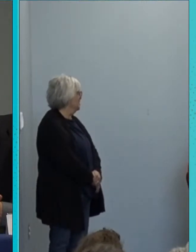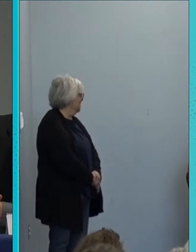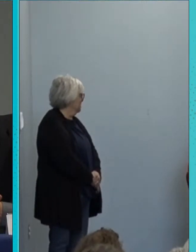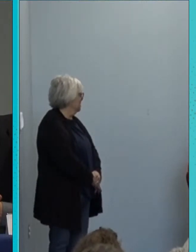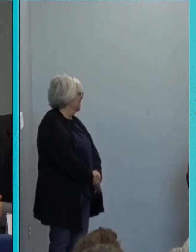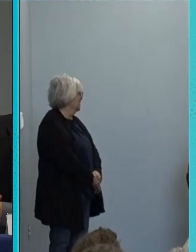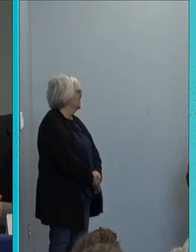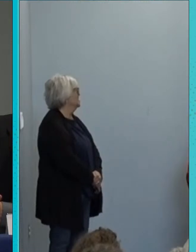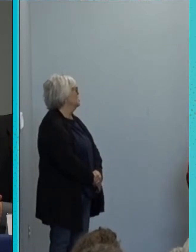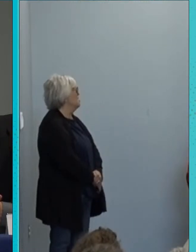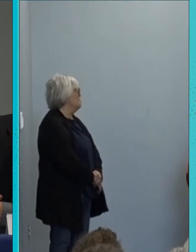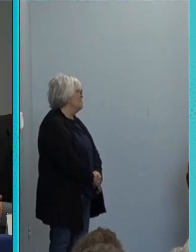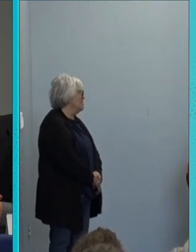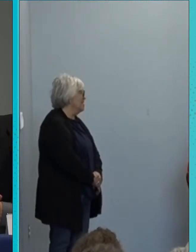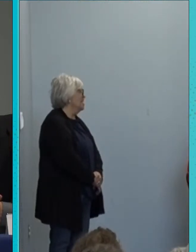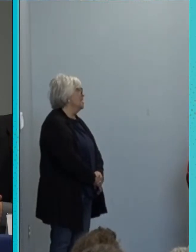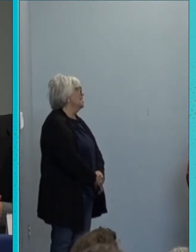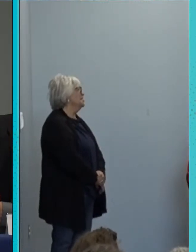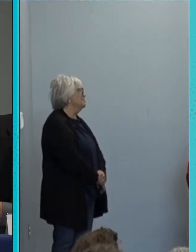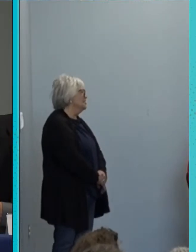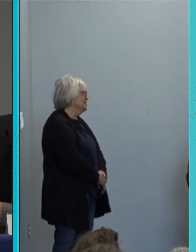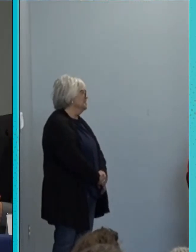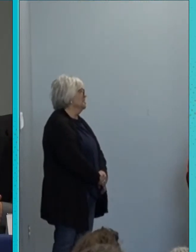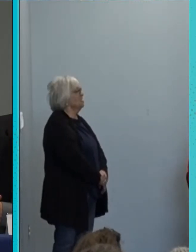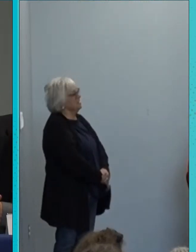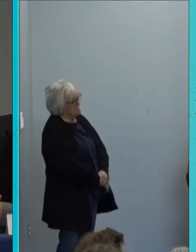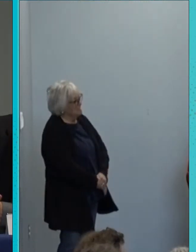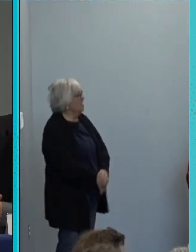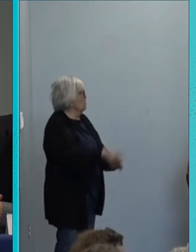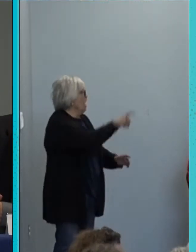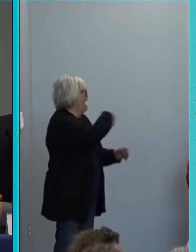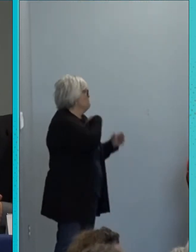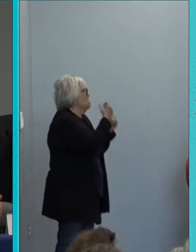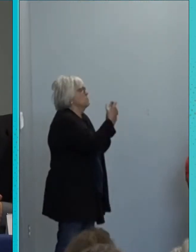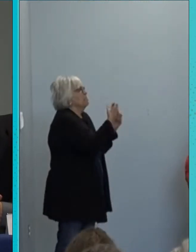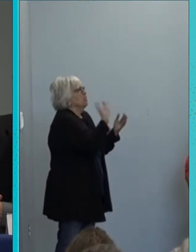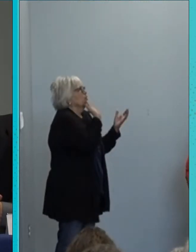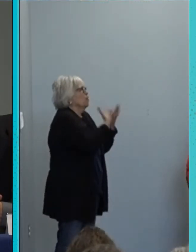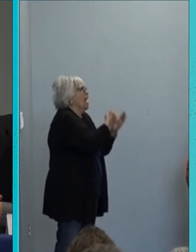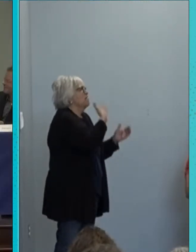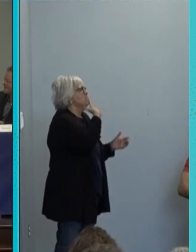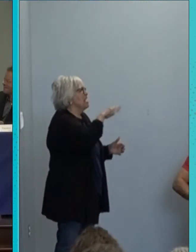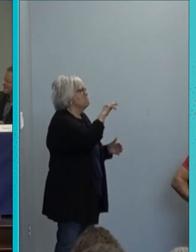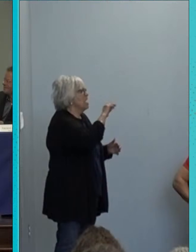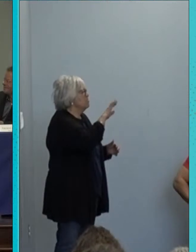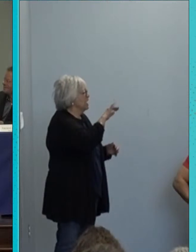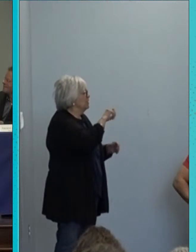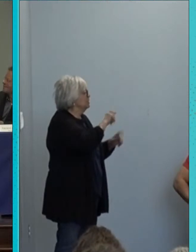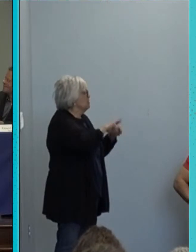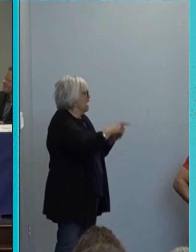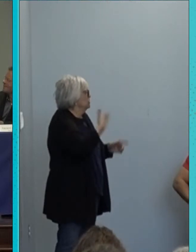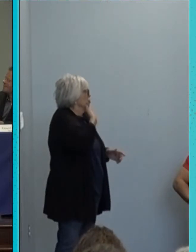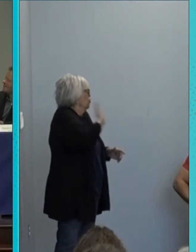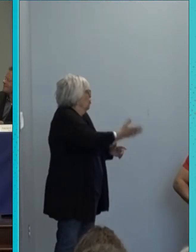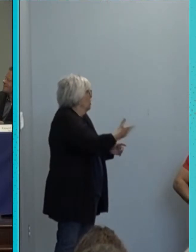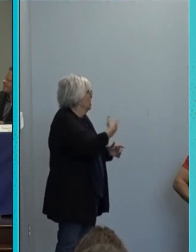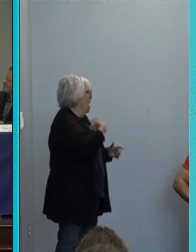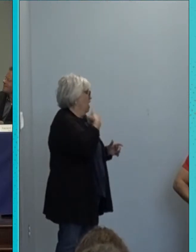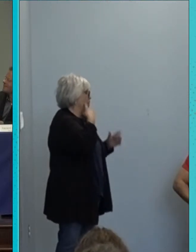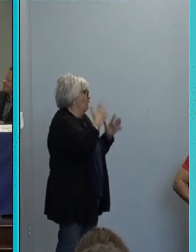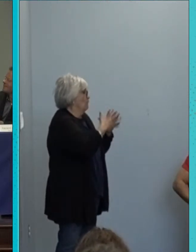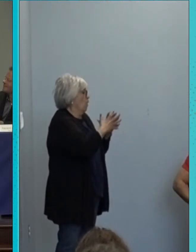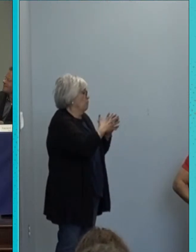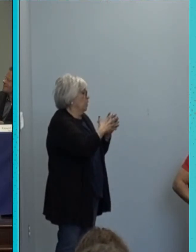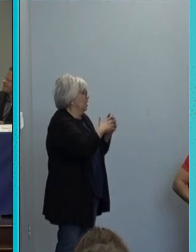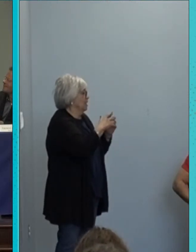I know it's just drama, and they're just playing. And she's saying, yeah, that's